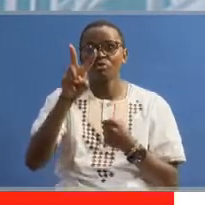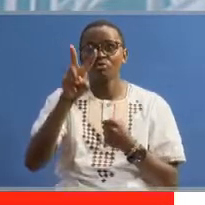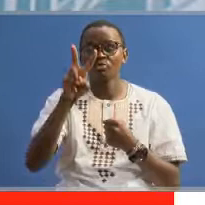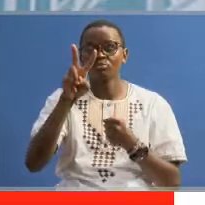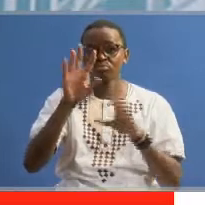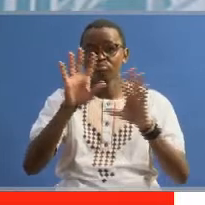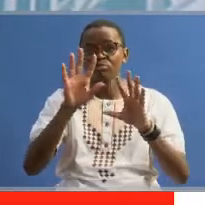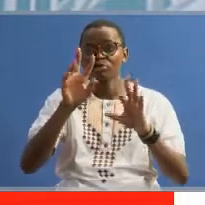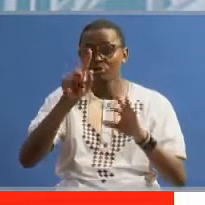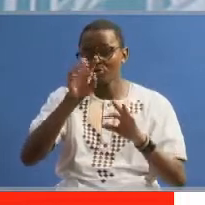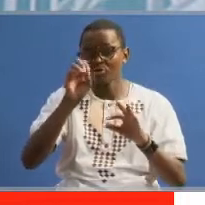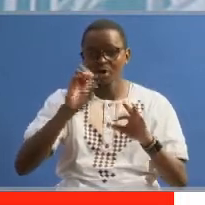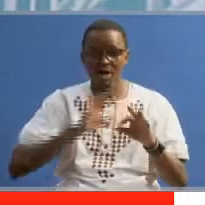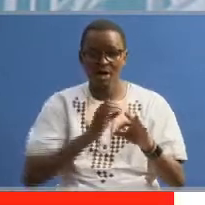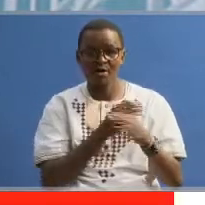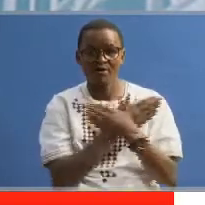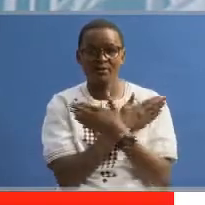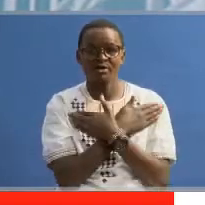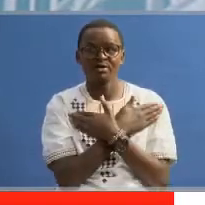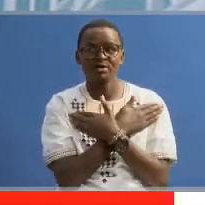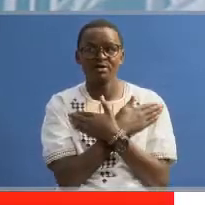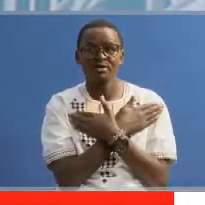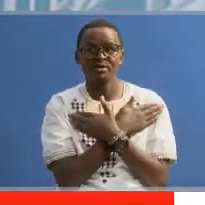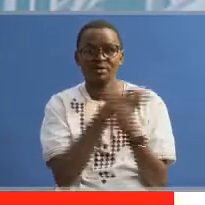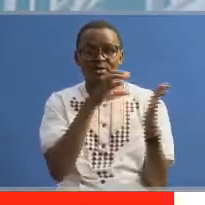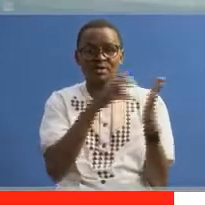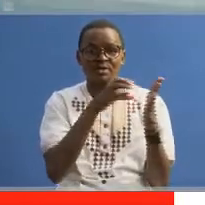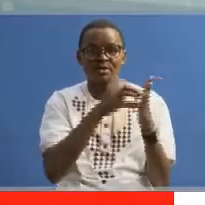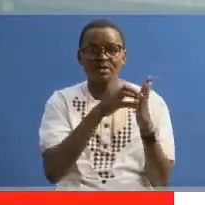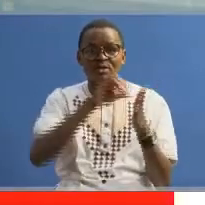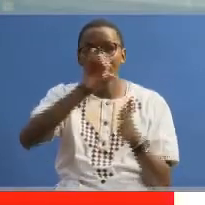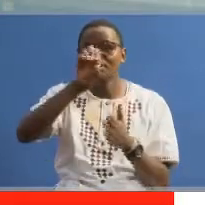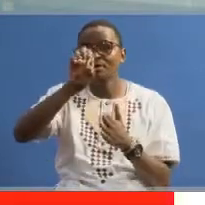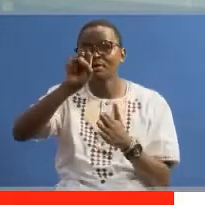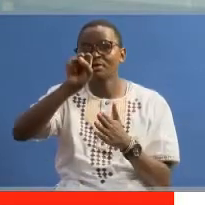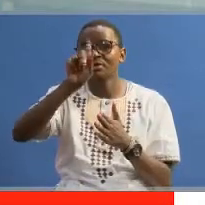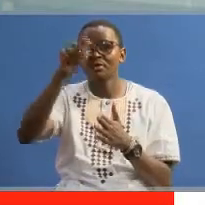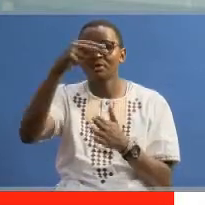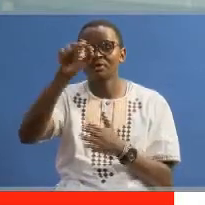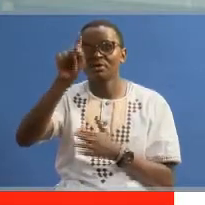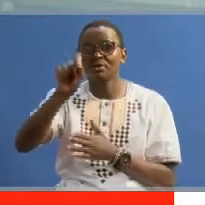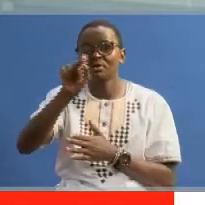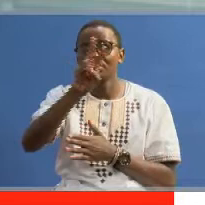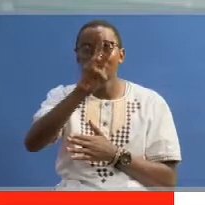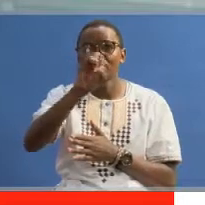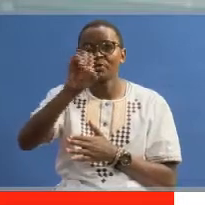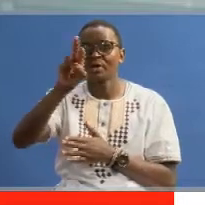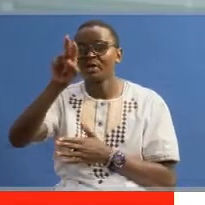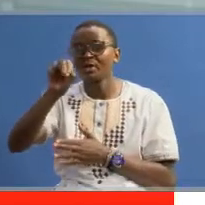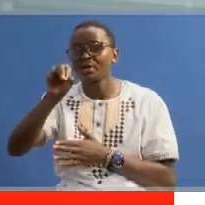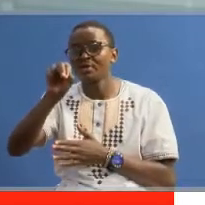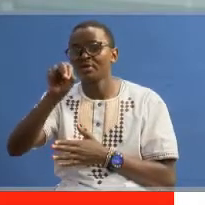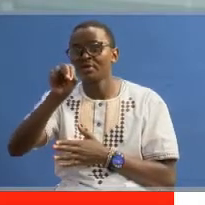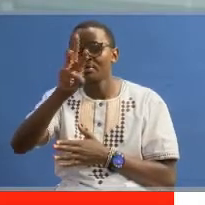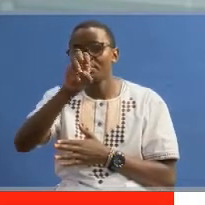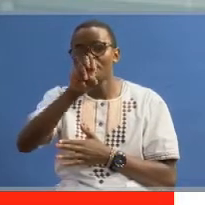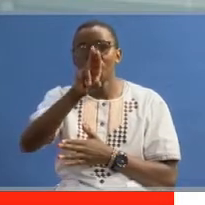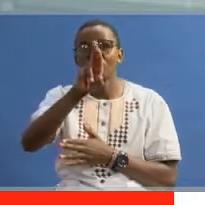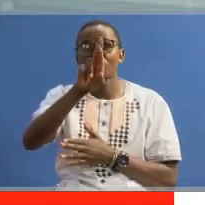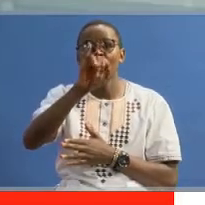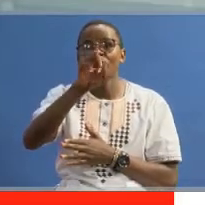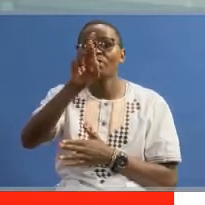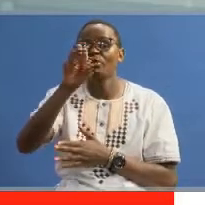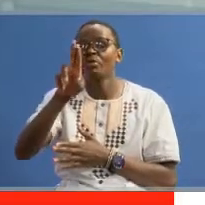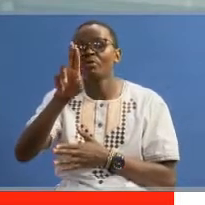colleagues, right. I think in 20... You did mention that, yes. The case of Josphat Mwendwa, Willie Kimani and Joseph Mwiruri. This is one that